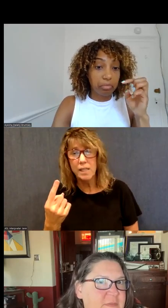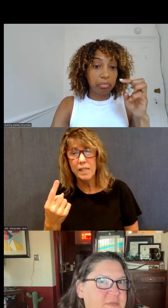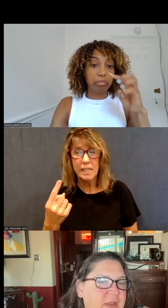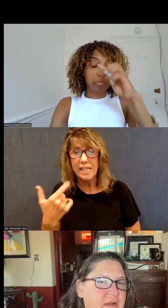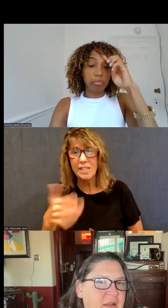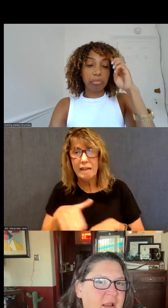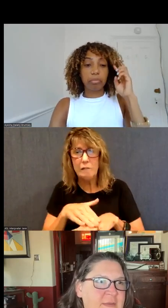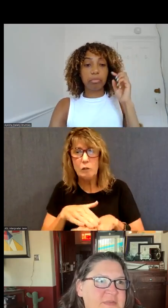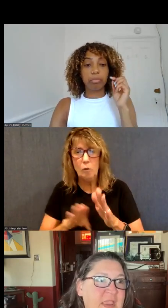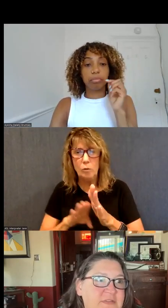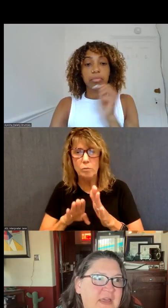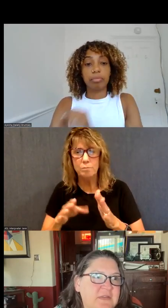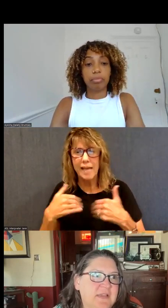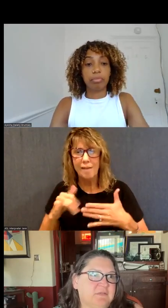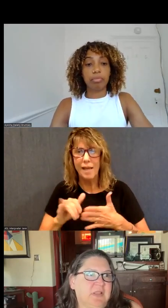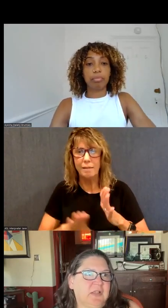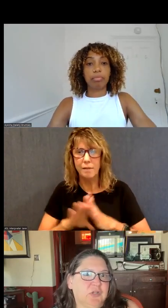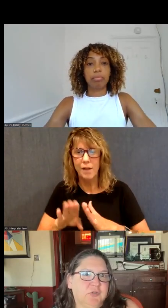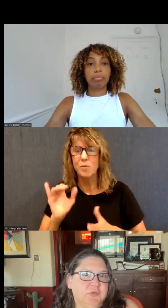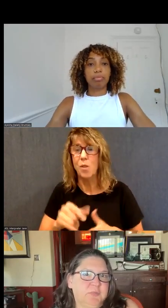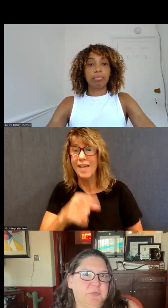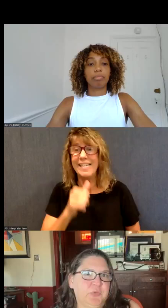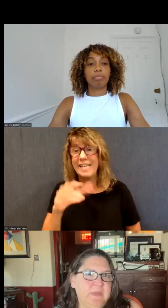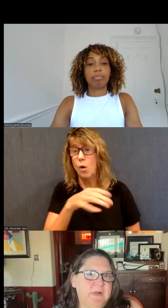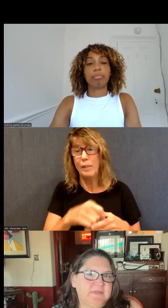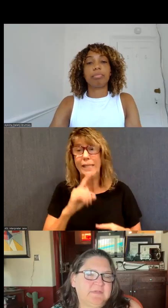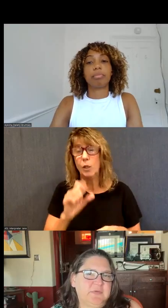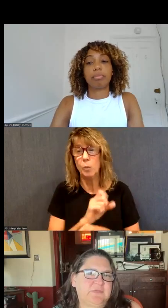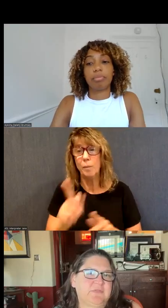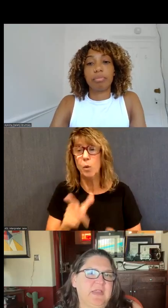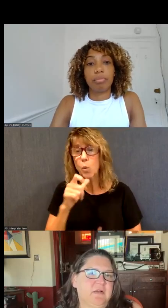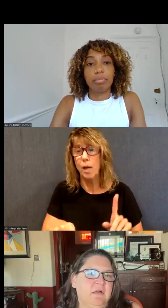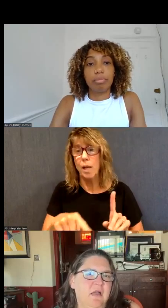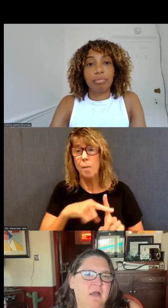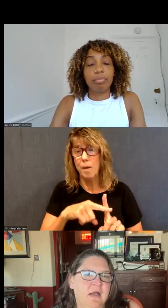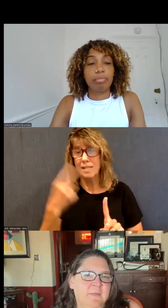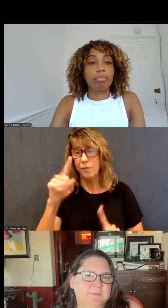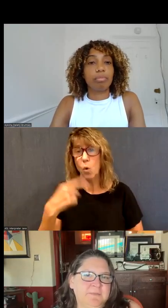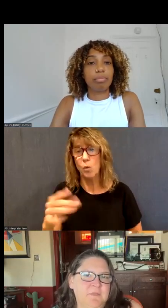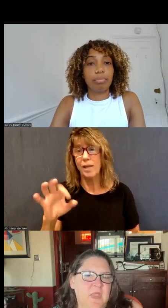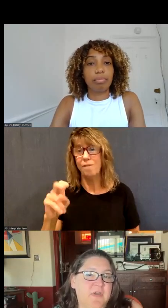get developed, but so that doesn't really include people who would be positive only for fentanyl.